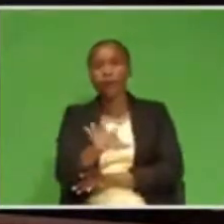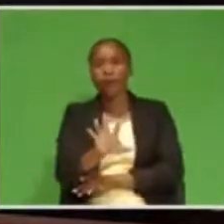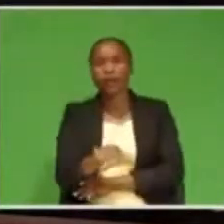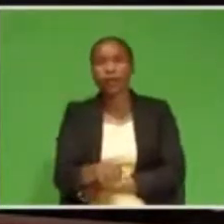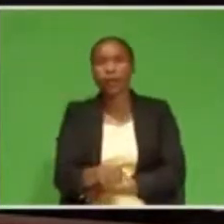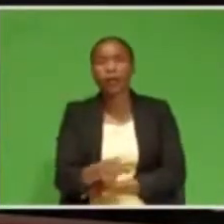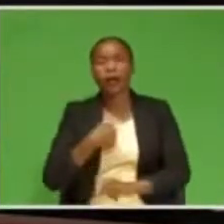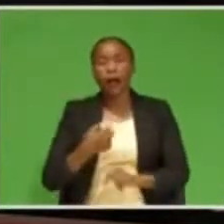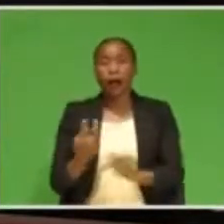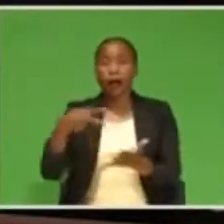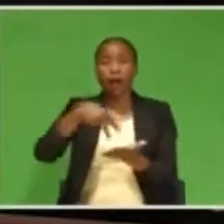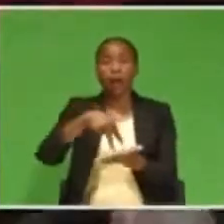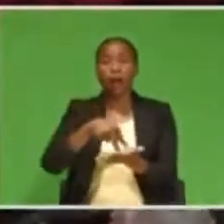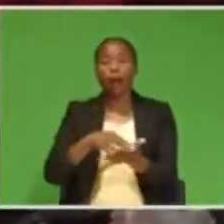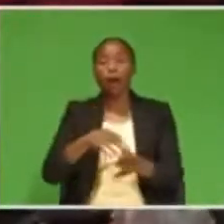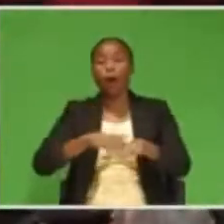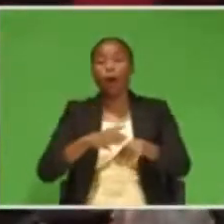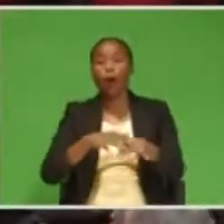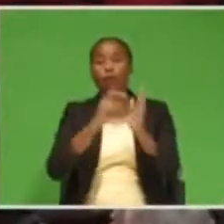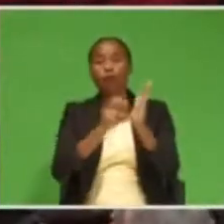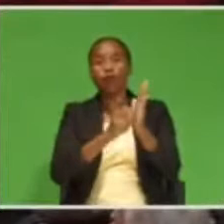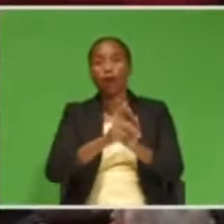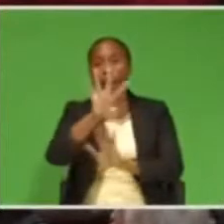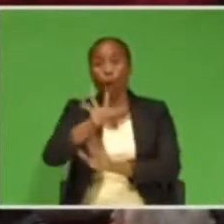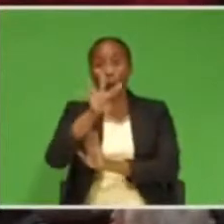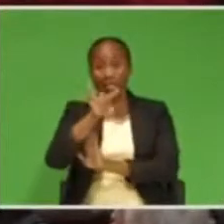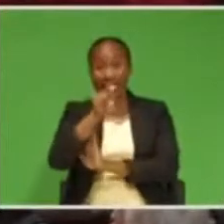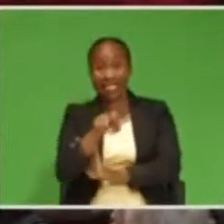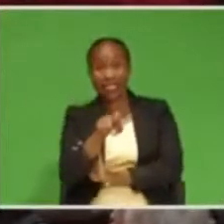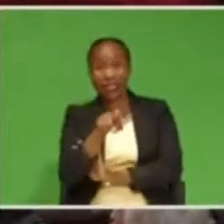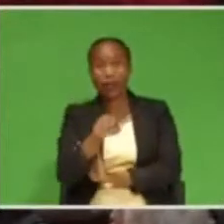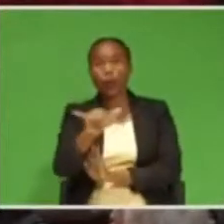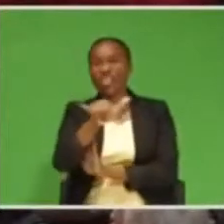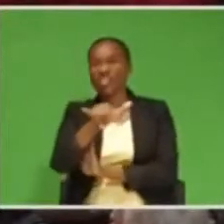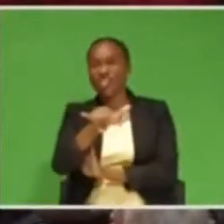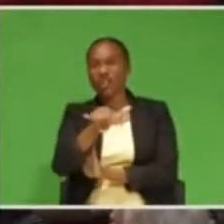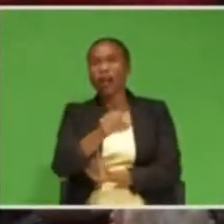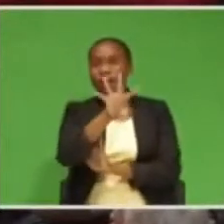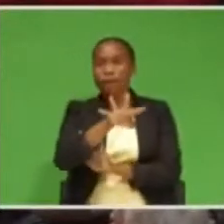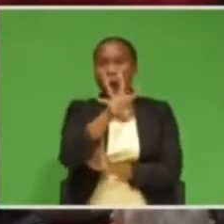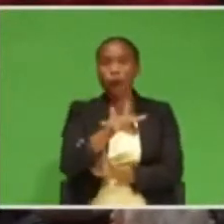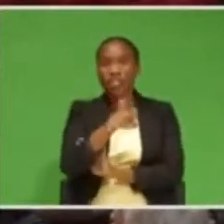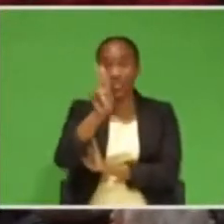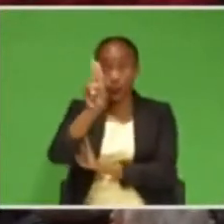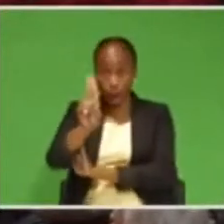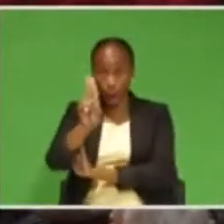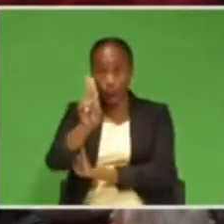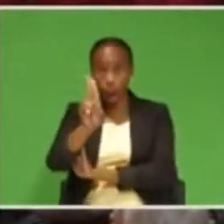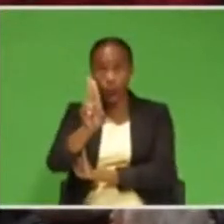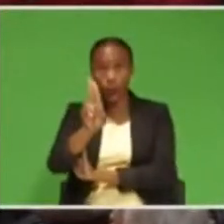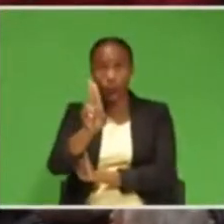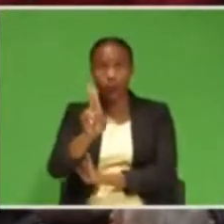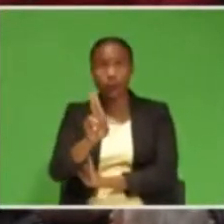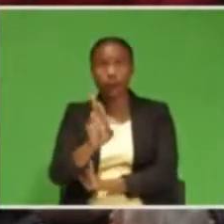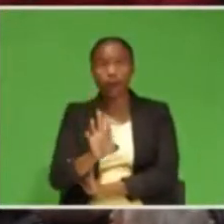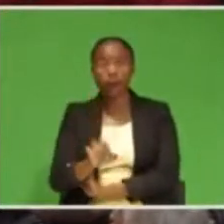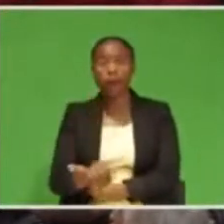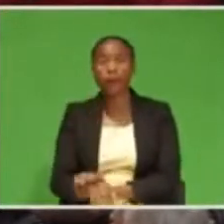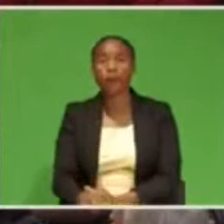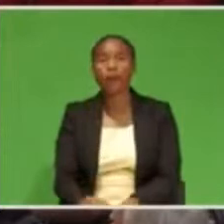I'm rising on rule 14U. Which 14U. 14U. I hope you must speak in the book.